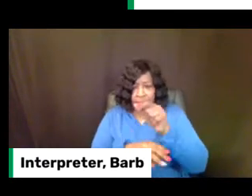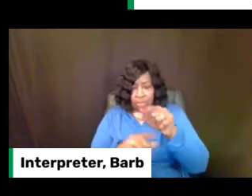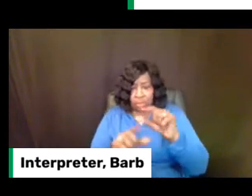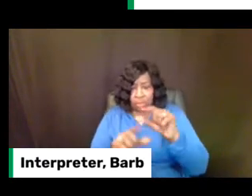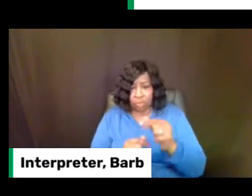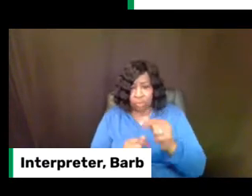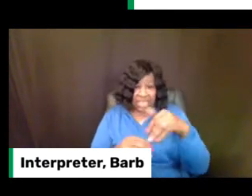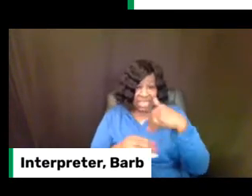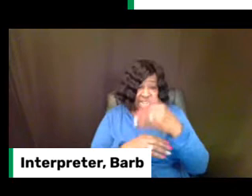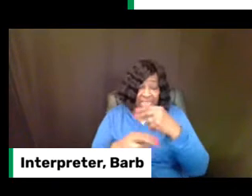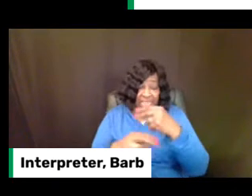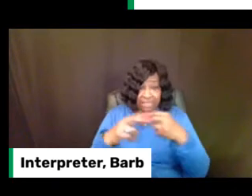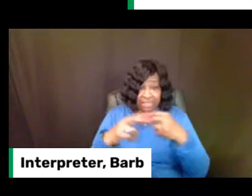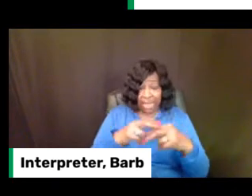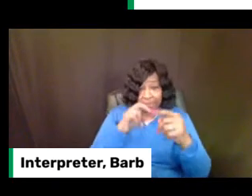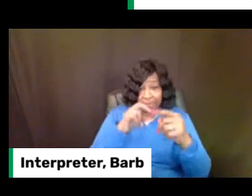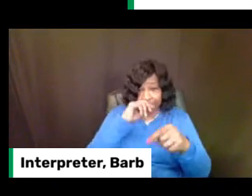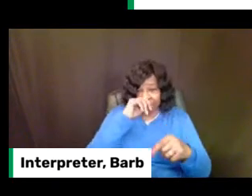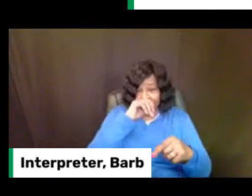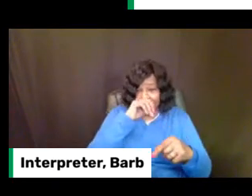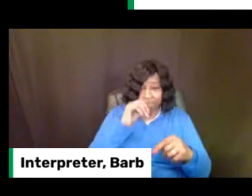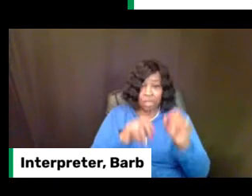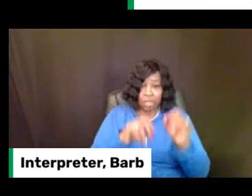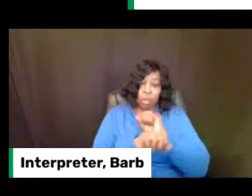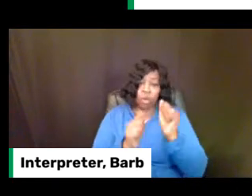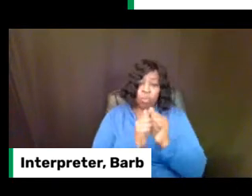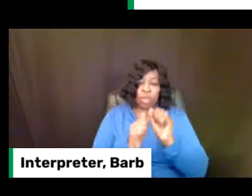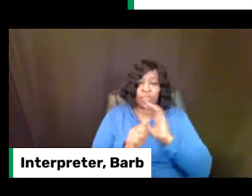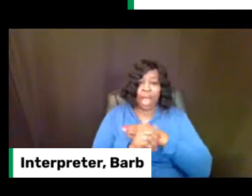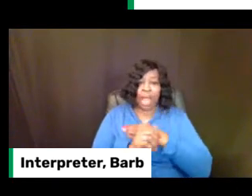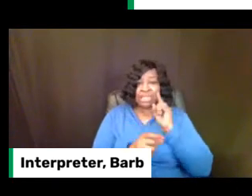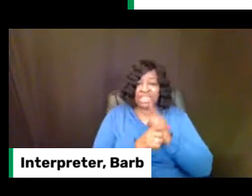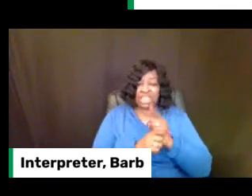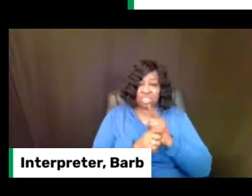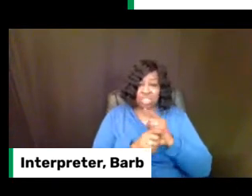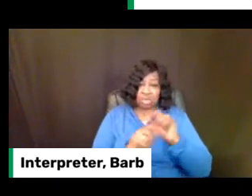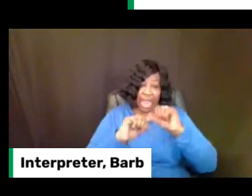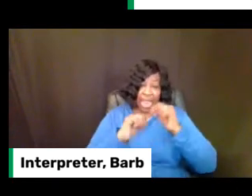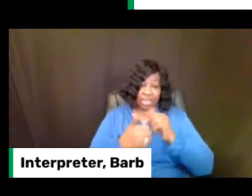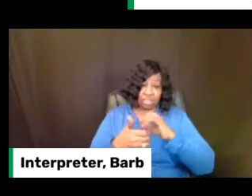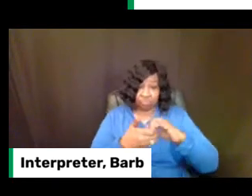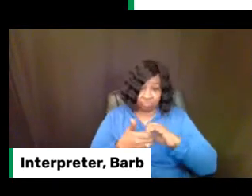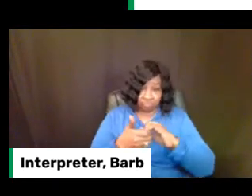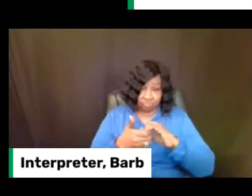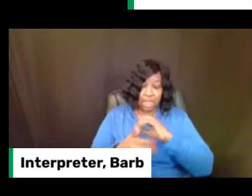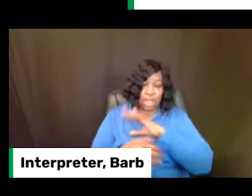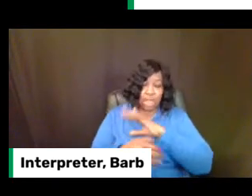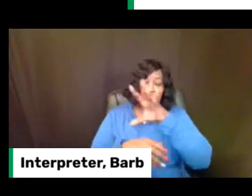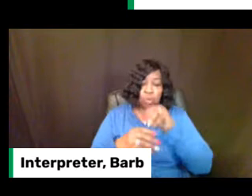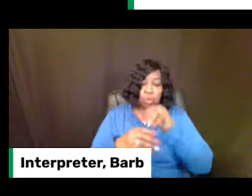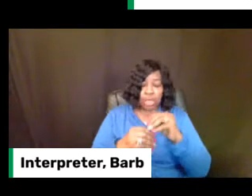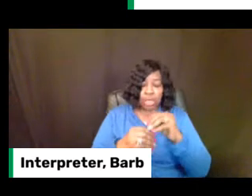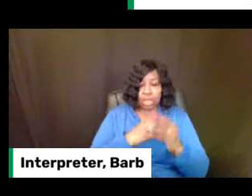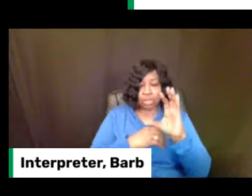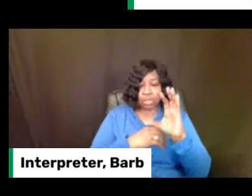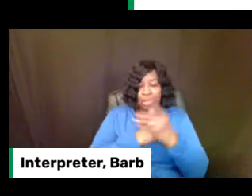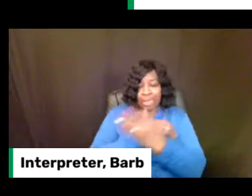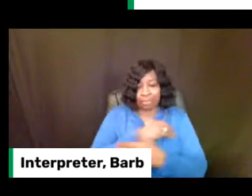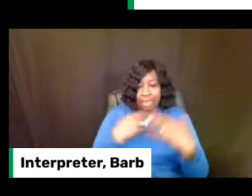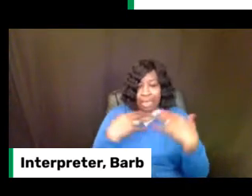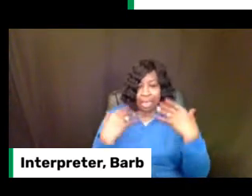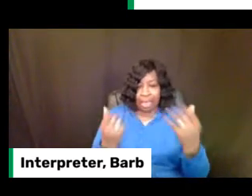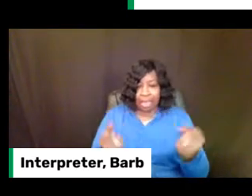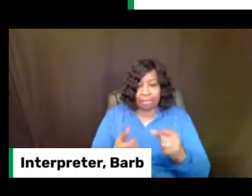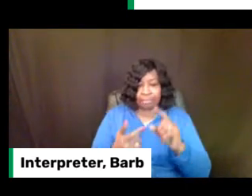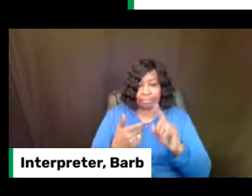slide. So working with our sister agencies, including Cook County Health, the JTDC, the